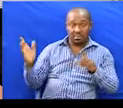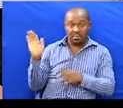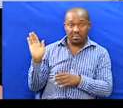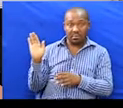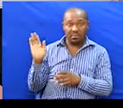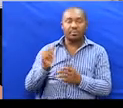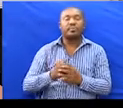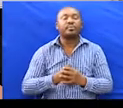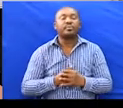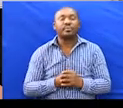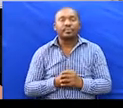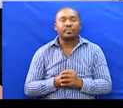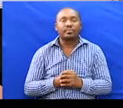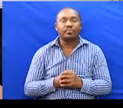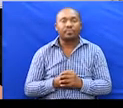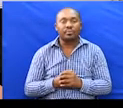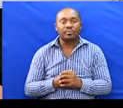Chromosomes.